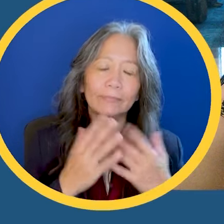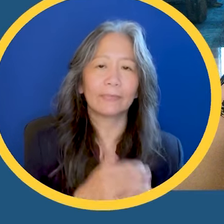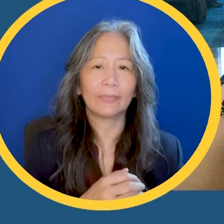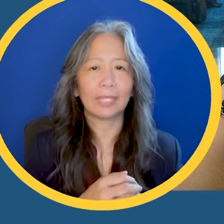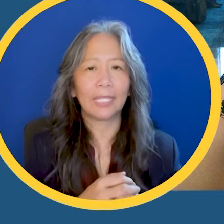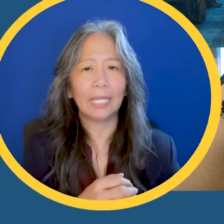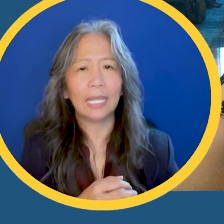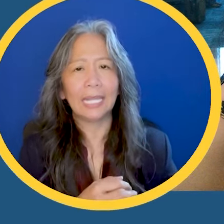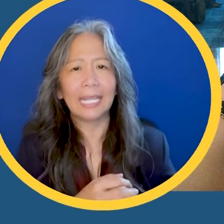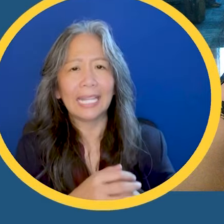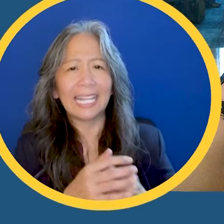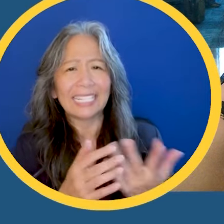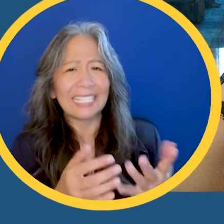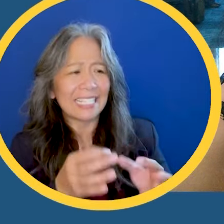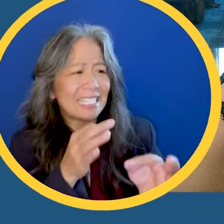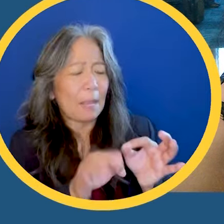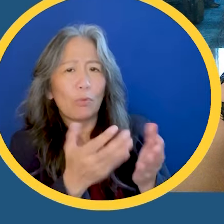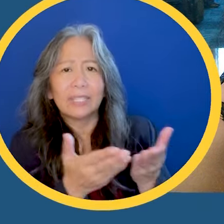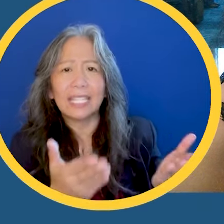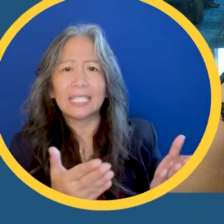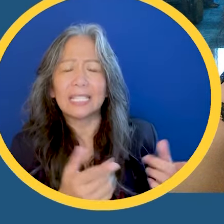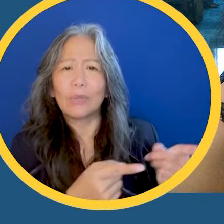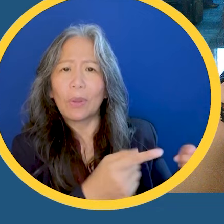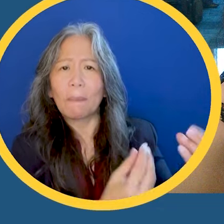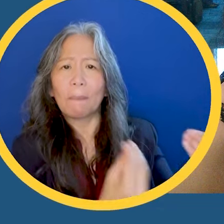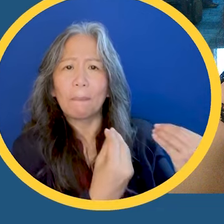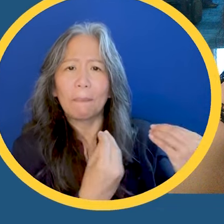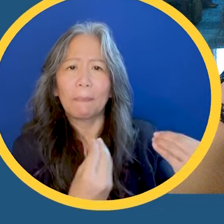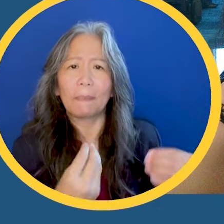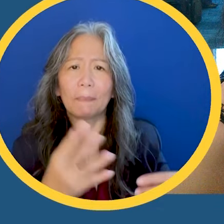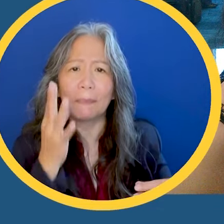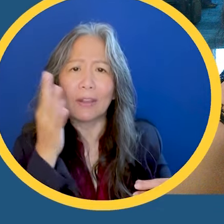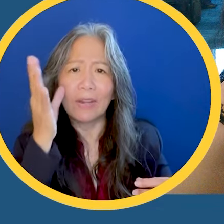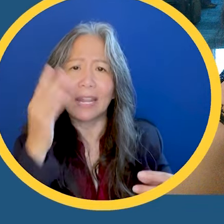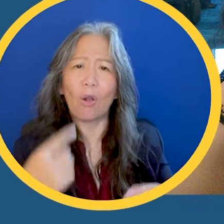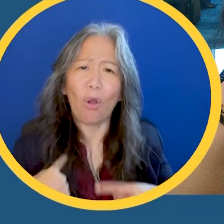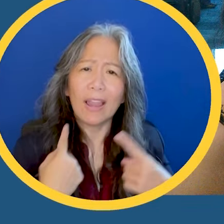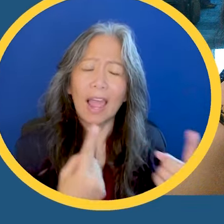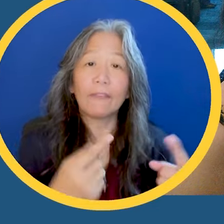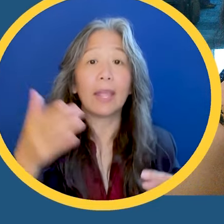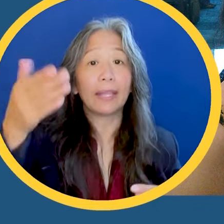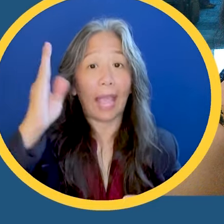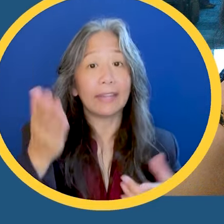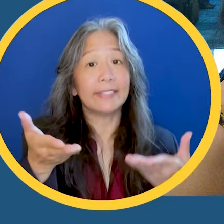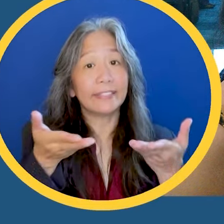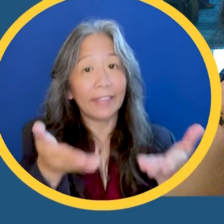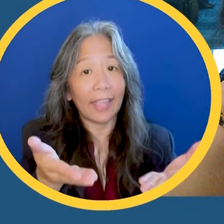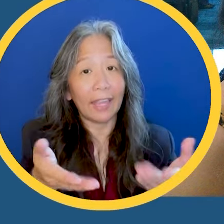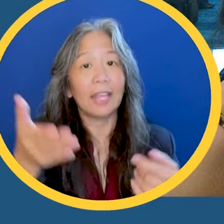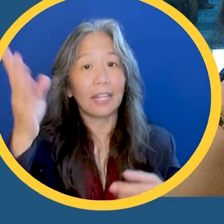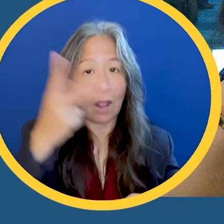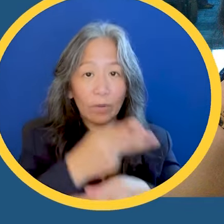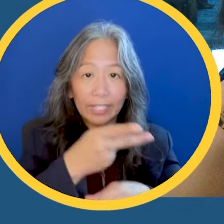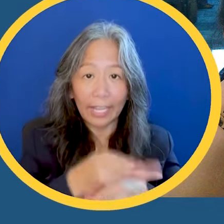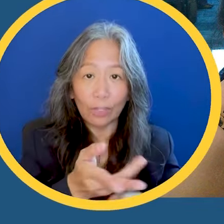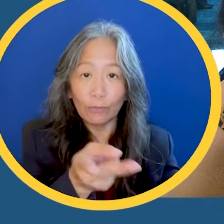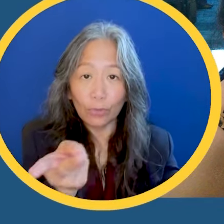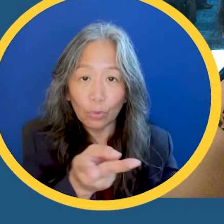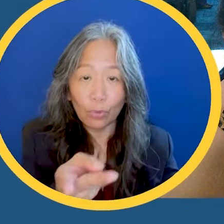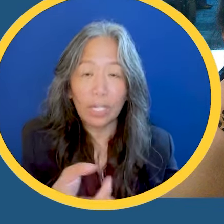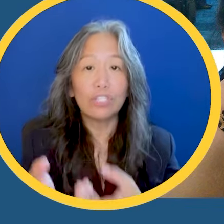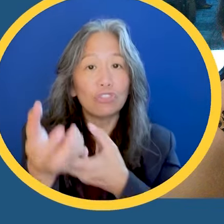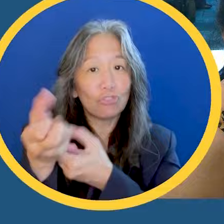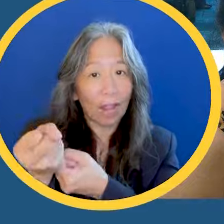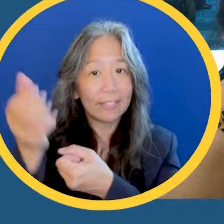can't remember this simple thing that our parents have been teaching us all our lives, which is God is there and God will take care of you, and trust